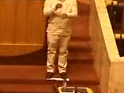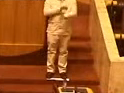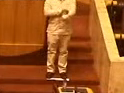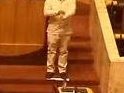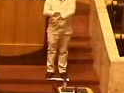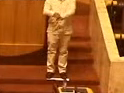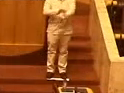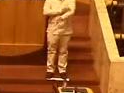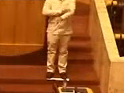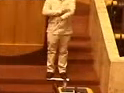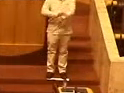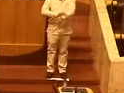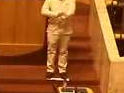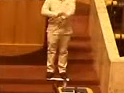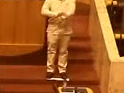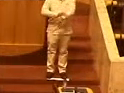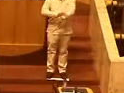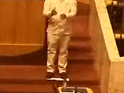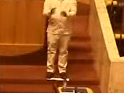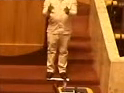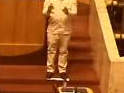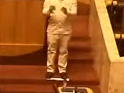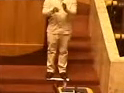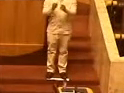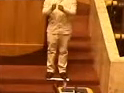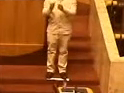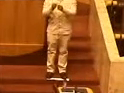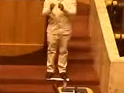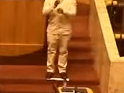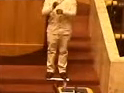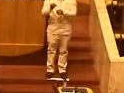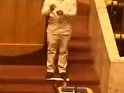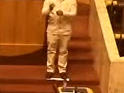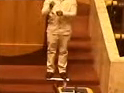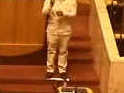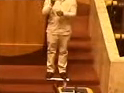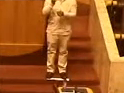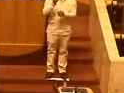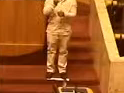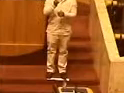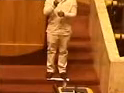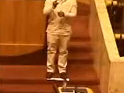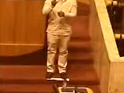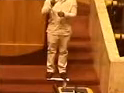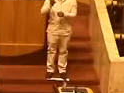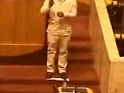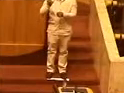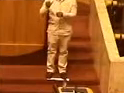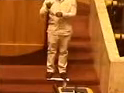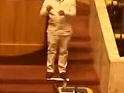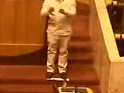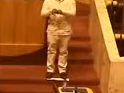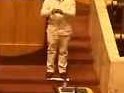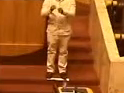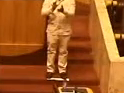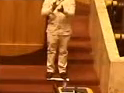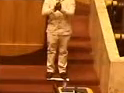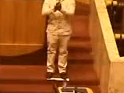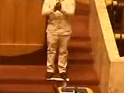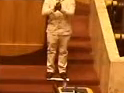road Z374 from O Street to Good Hope Phase 1, a 15-kilometer road in